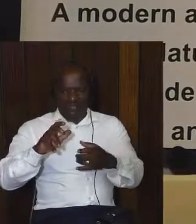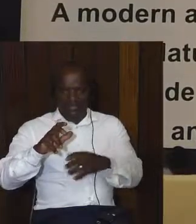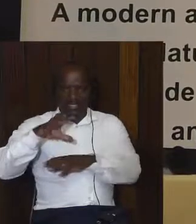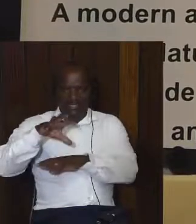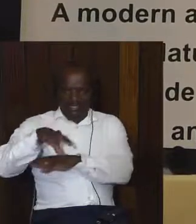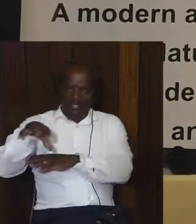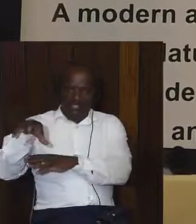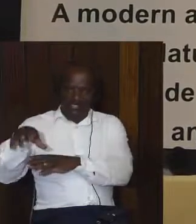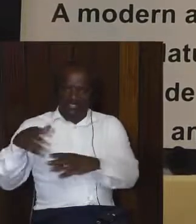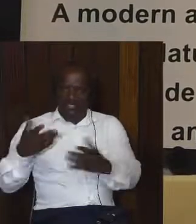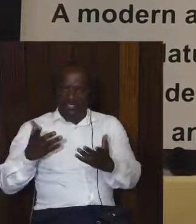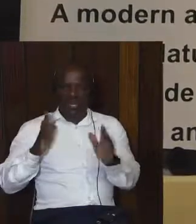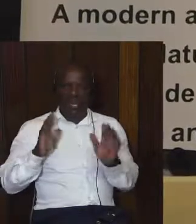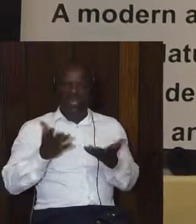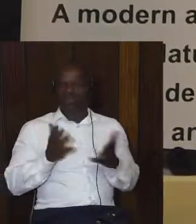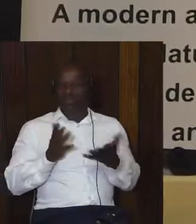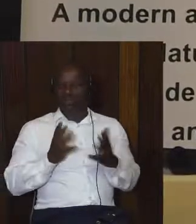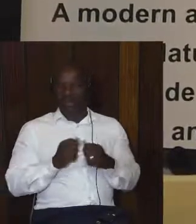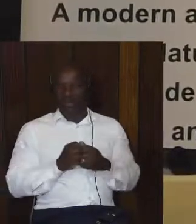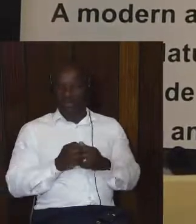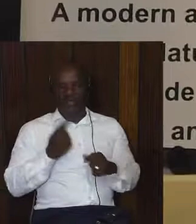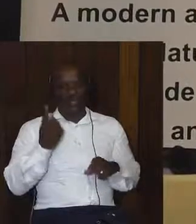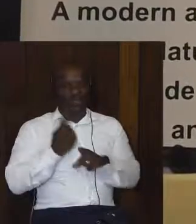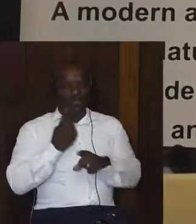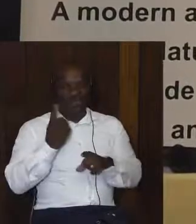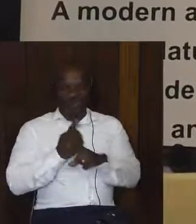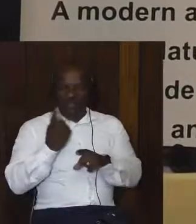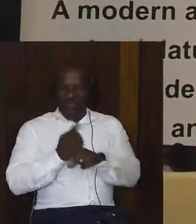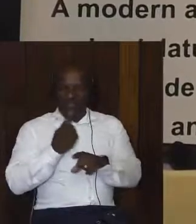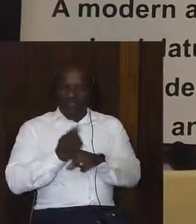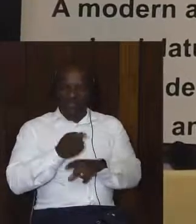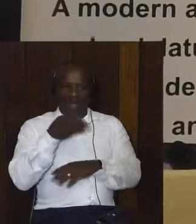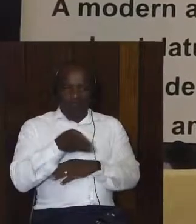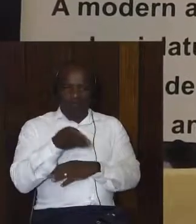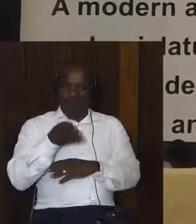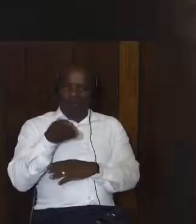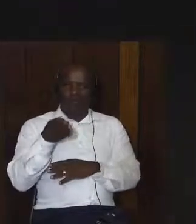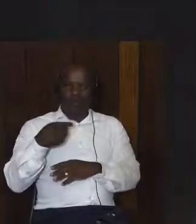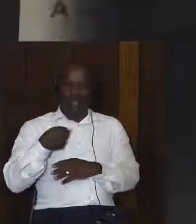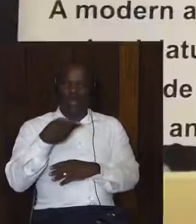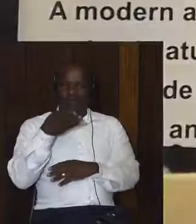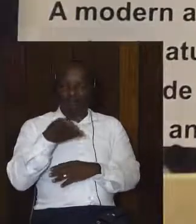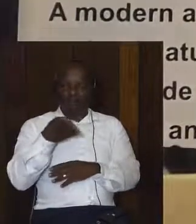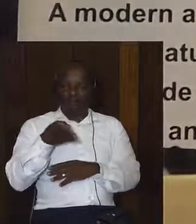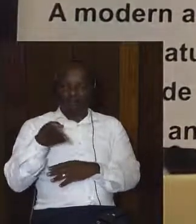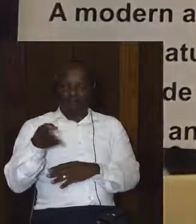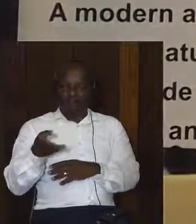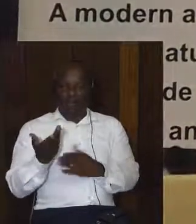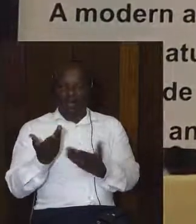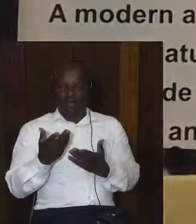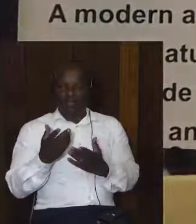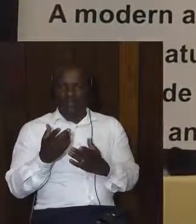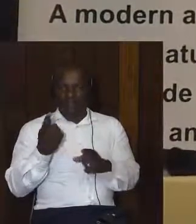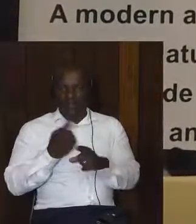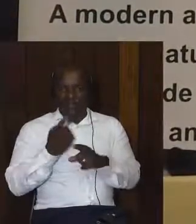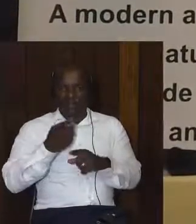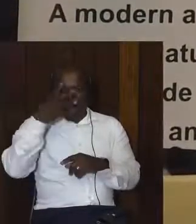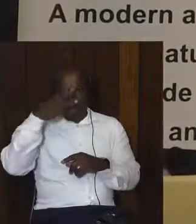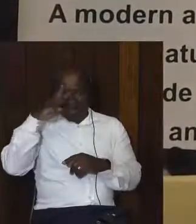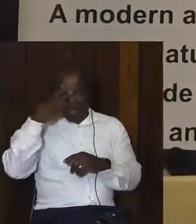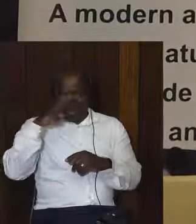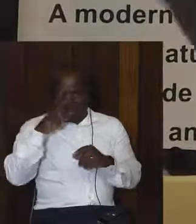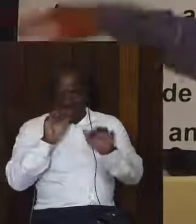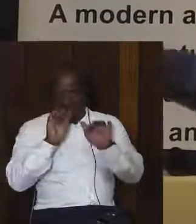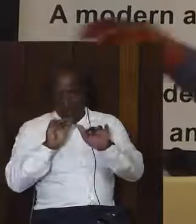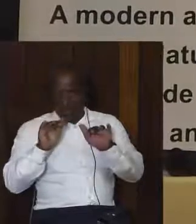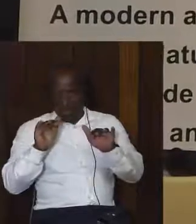us as riders? I'm almost every day in the station, even yesterday and the day before yesterday. You know that all the Pretoria people, we